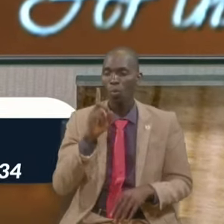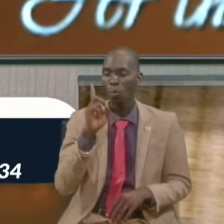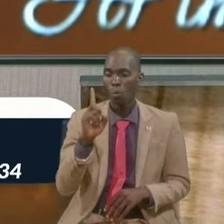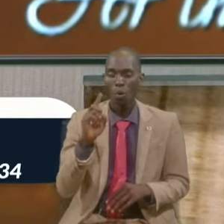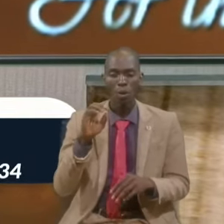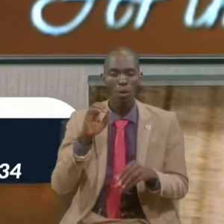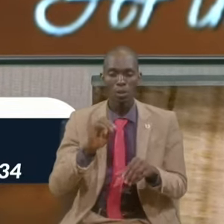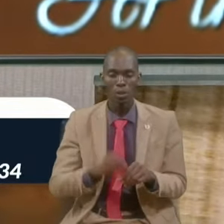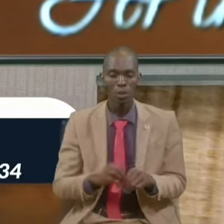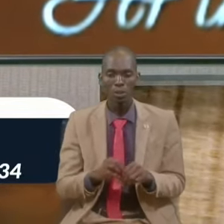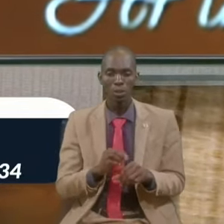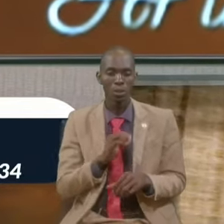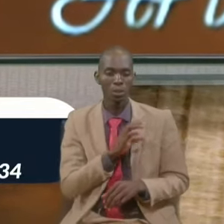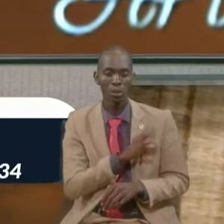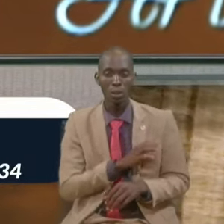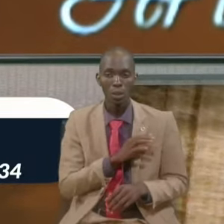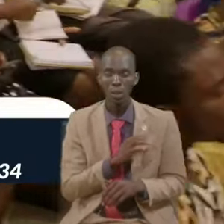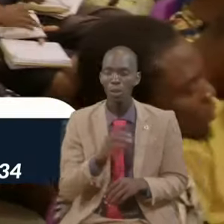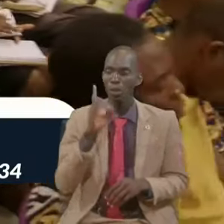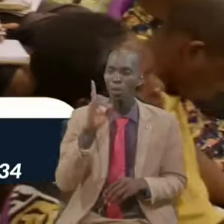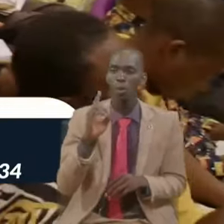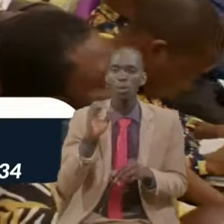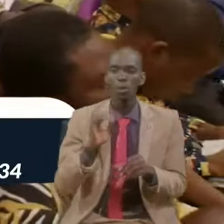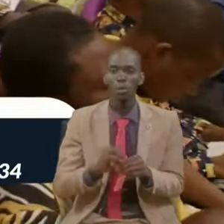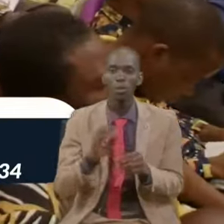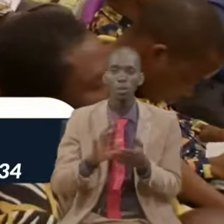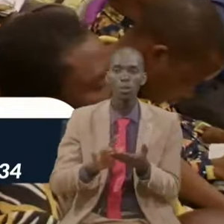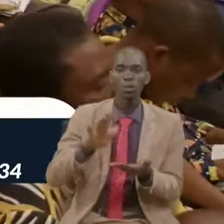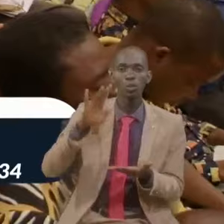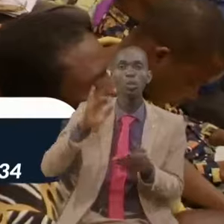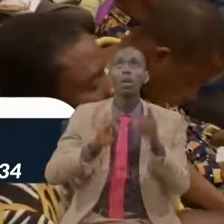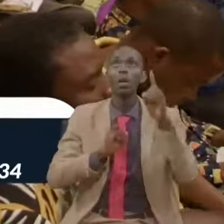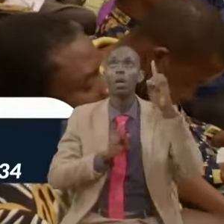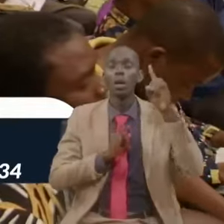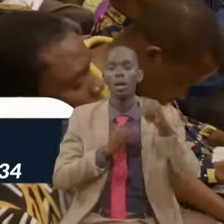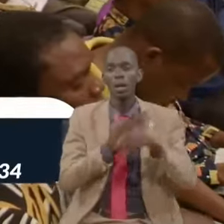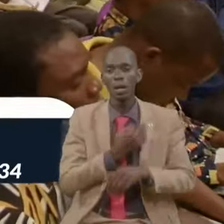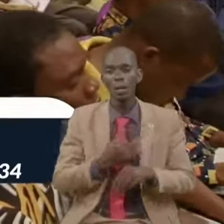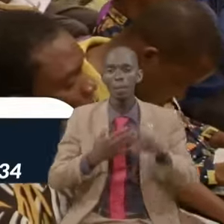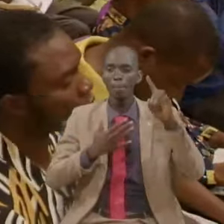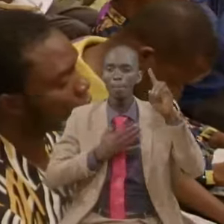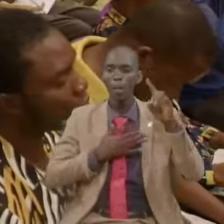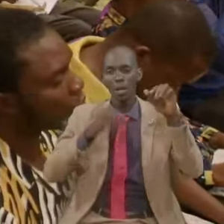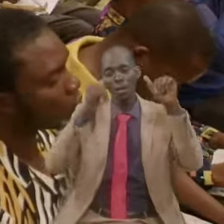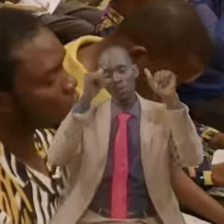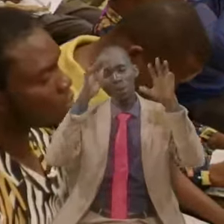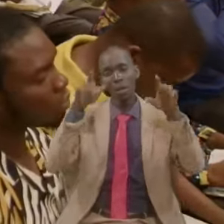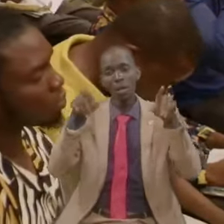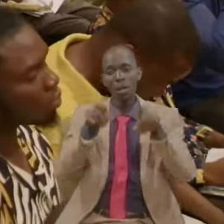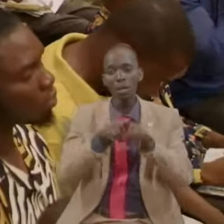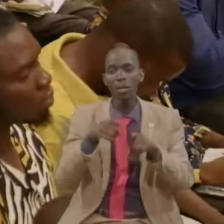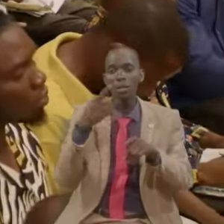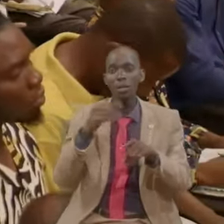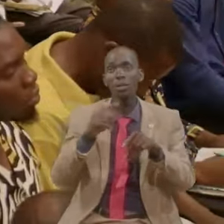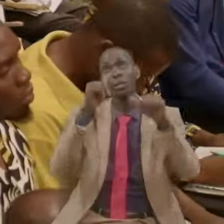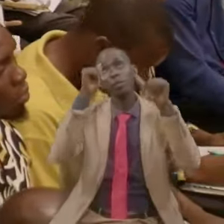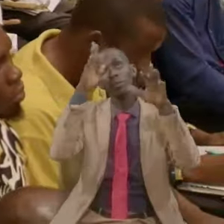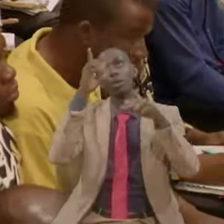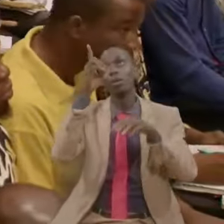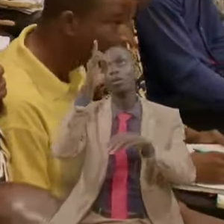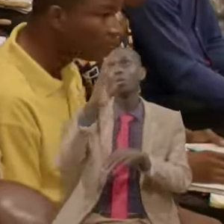attributes, and one in glory. I and my Father, as the Father God in heaven is